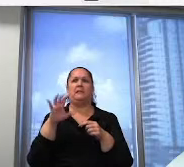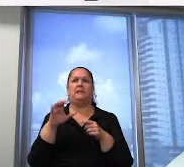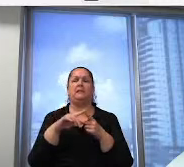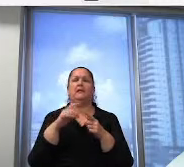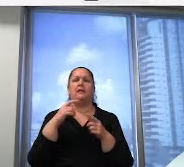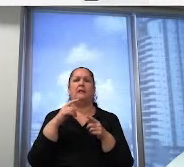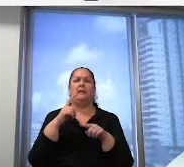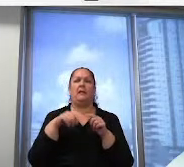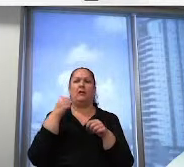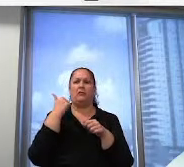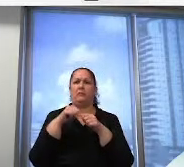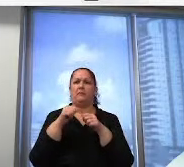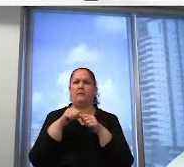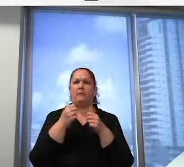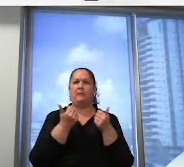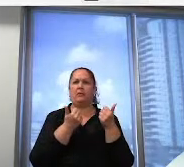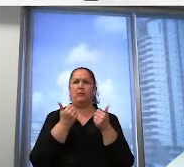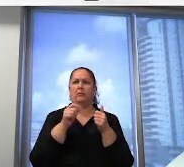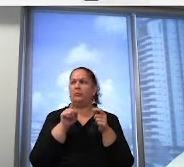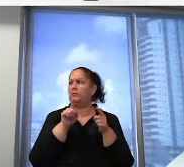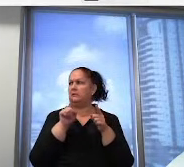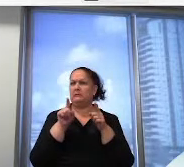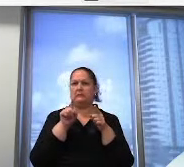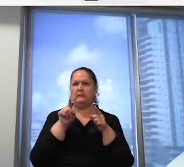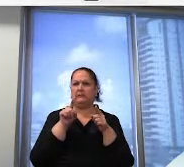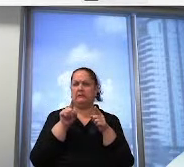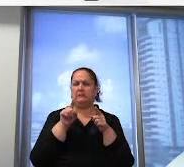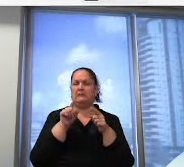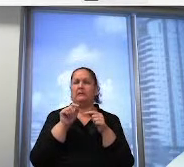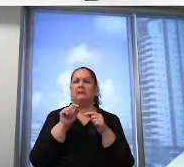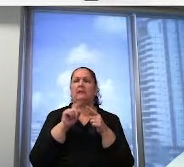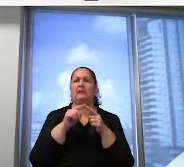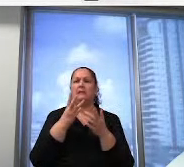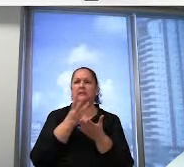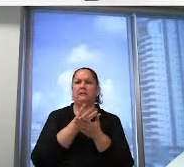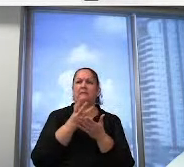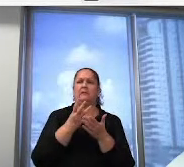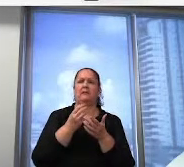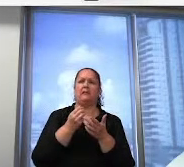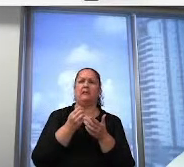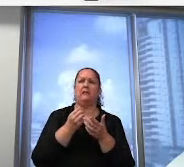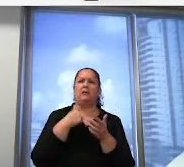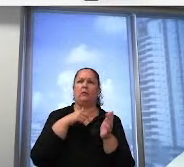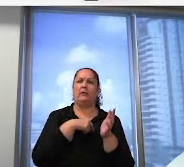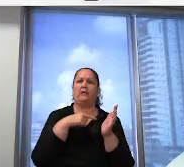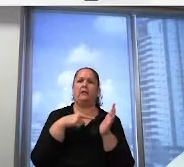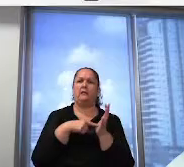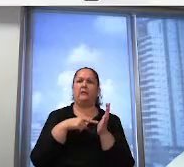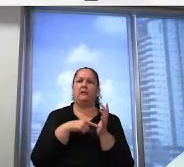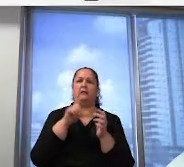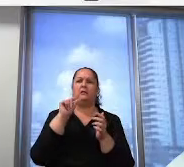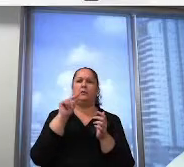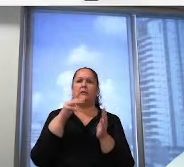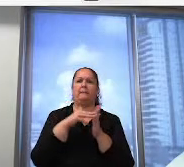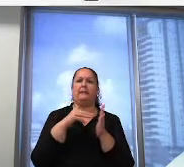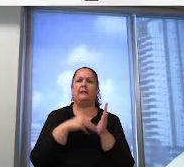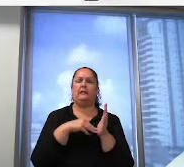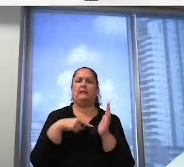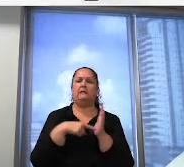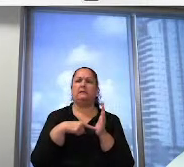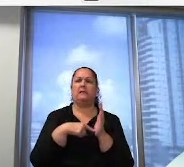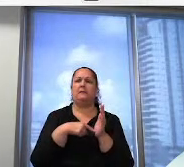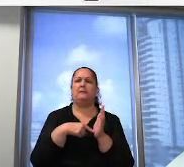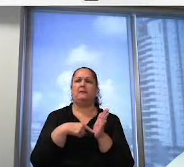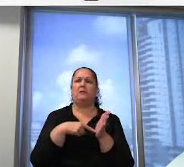APC. I can remember which of you guys testified regarding the debt, the 20 million